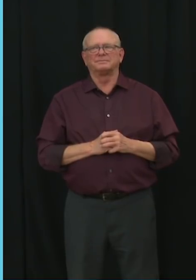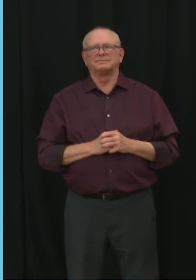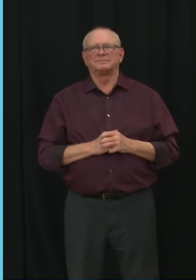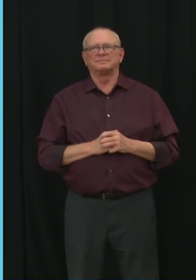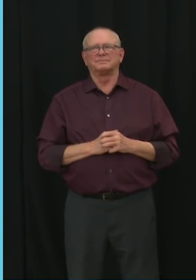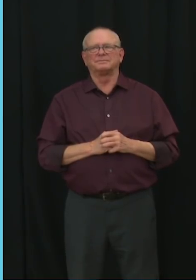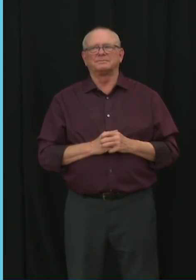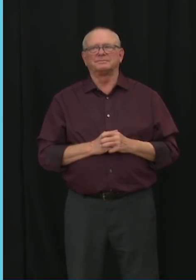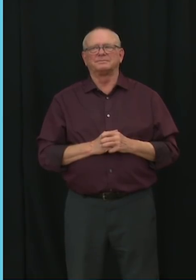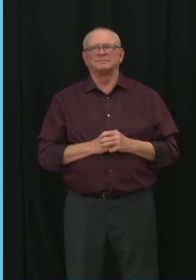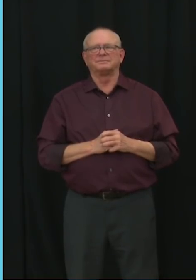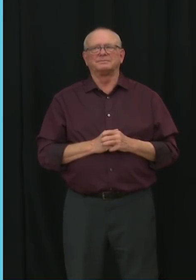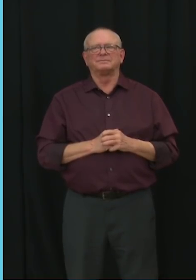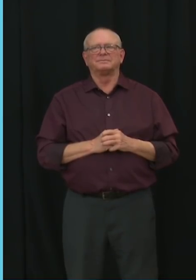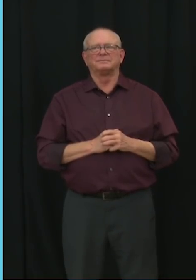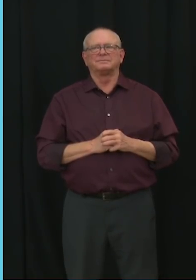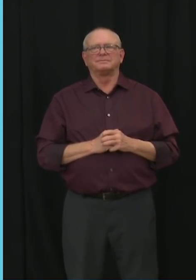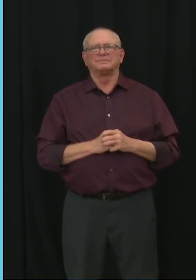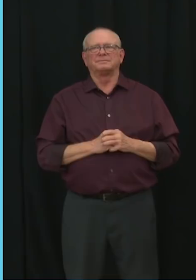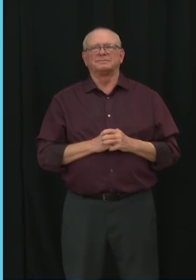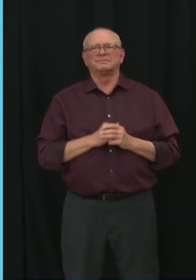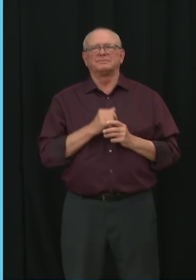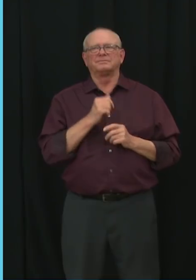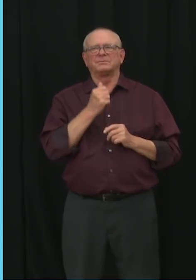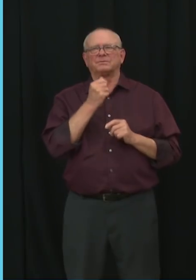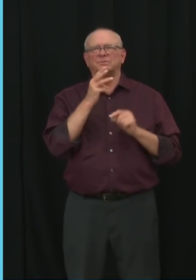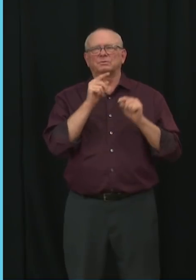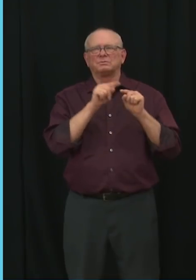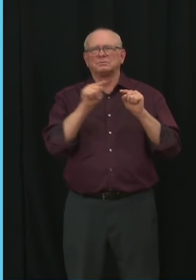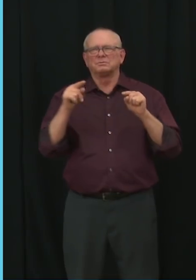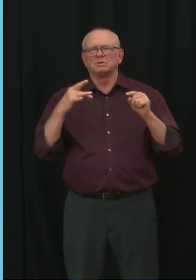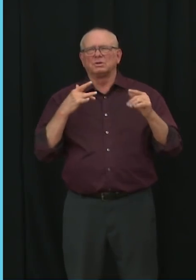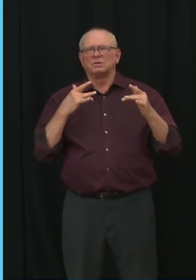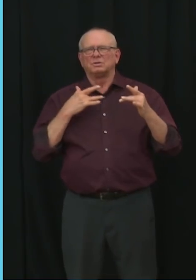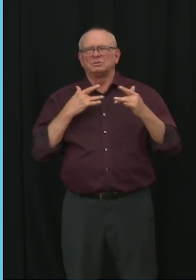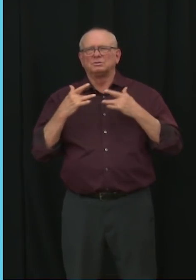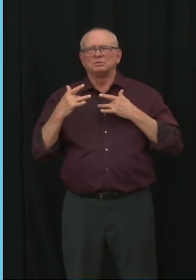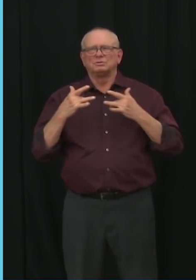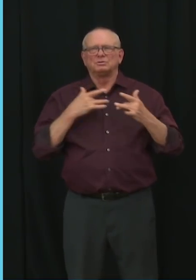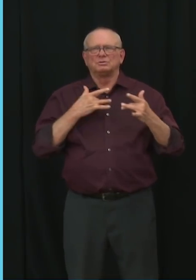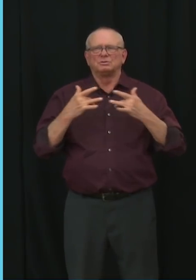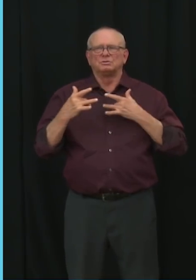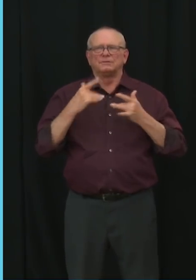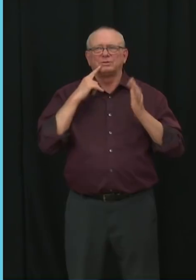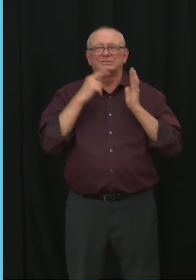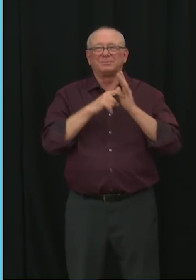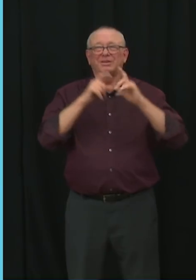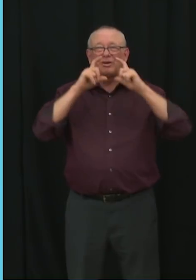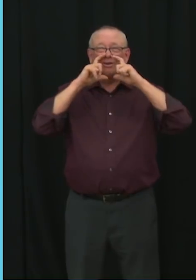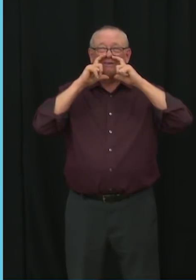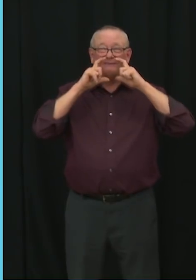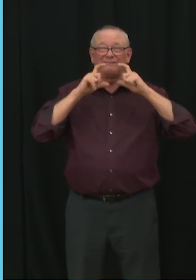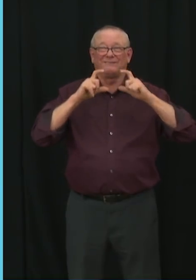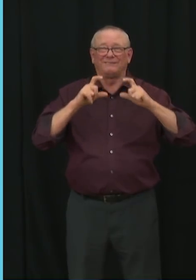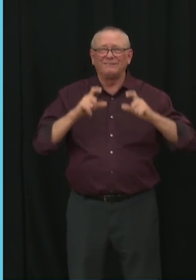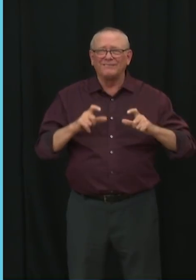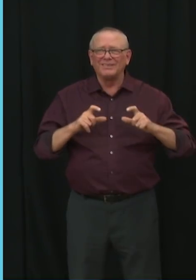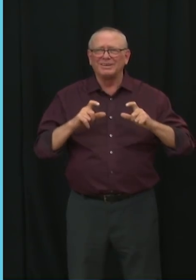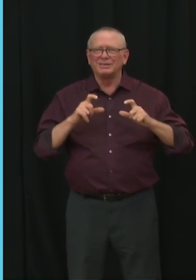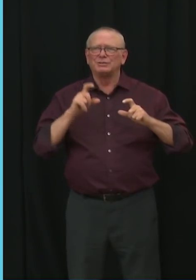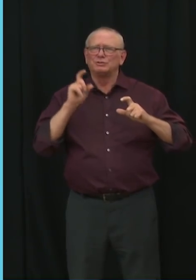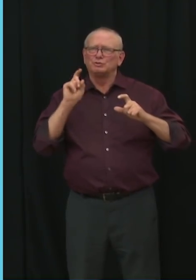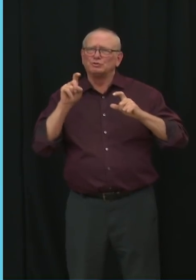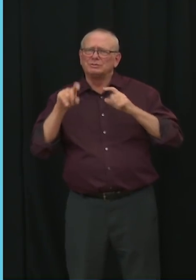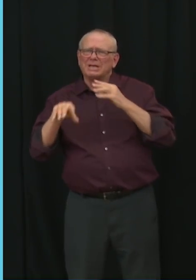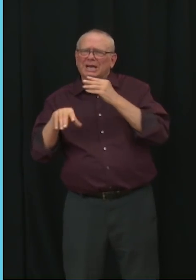that. For example, trying to address that low vaccination rate among kids through things like making